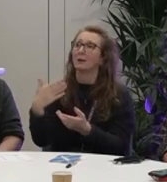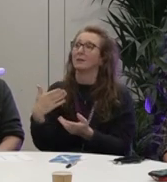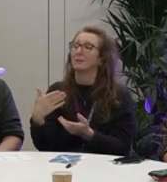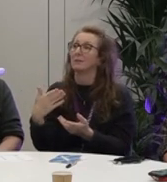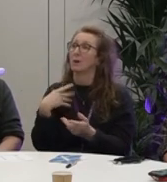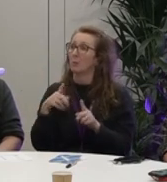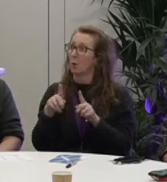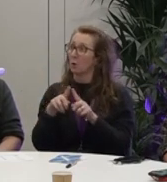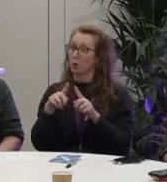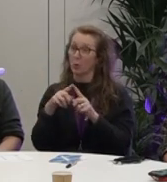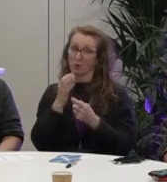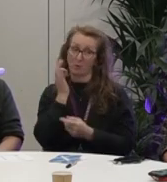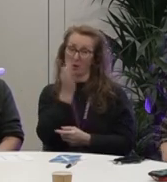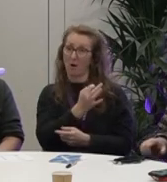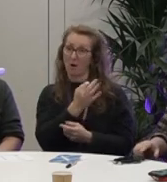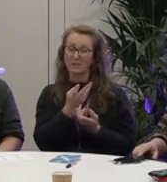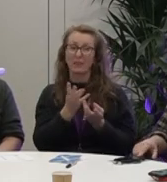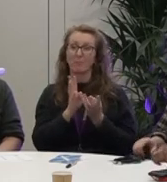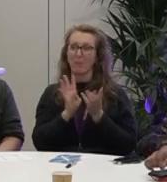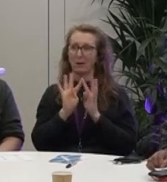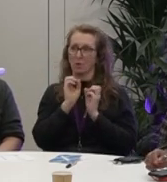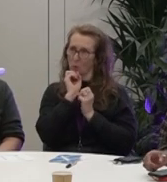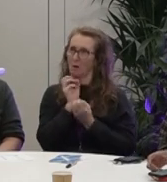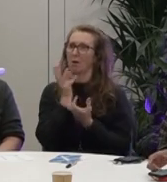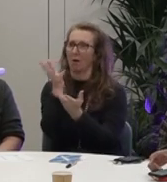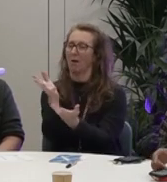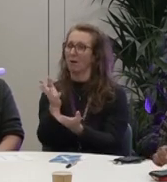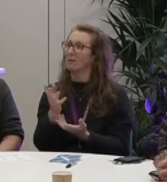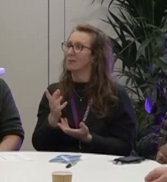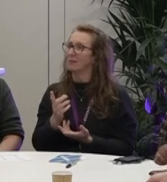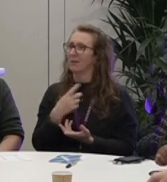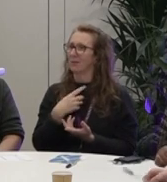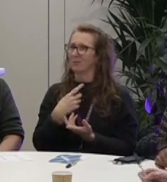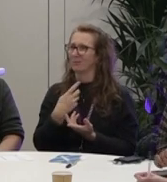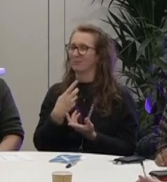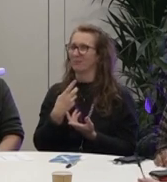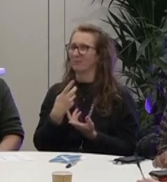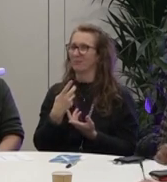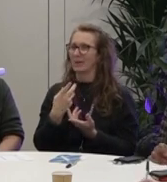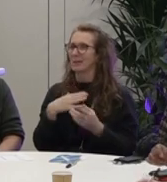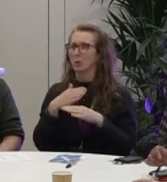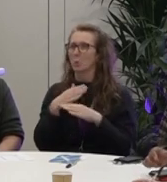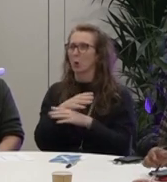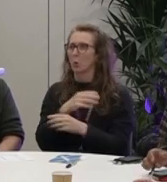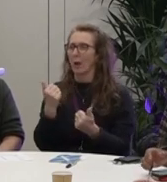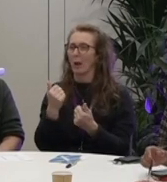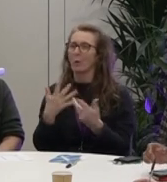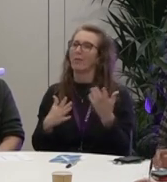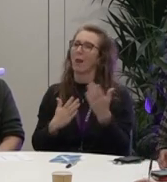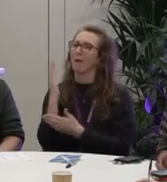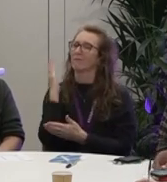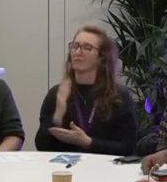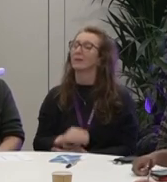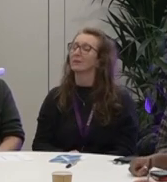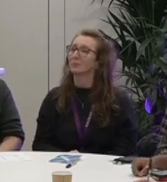going to ask the panelists to project a little bit, because apparently it kind of doesn't work well with the live stream. So